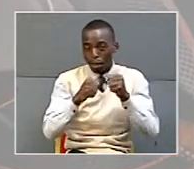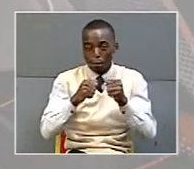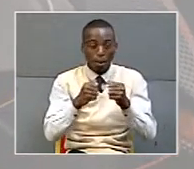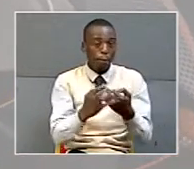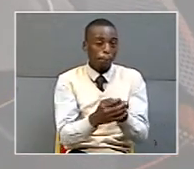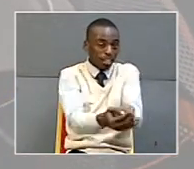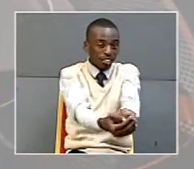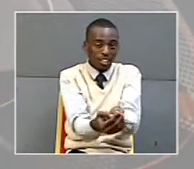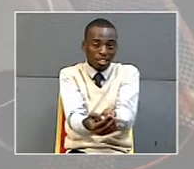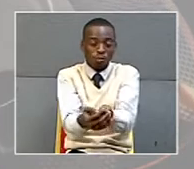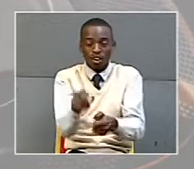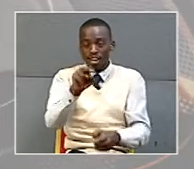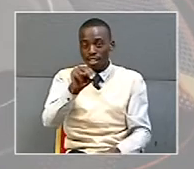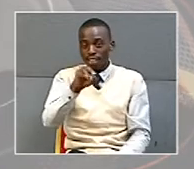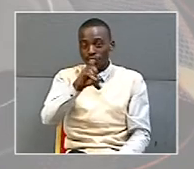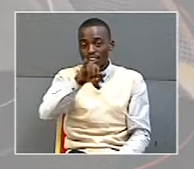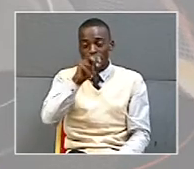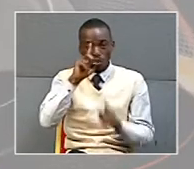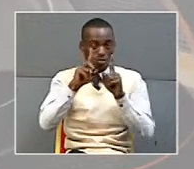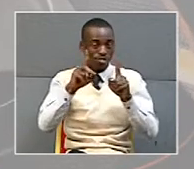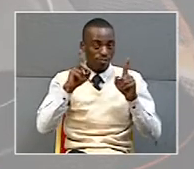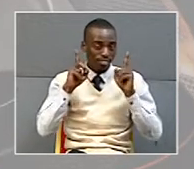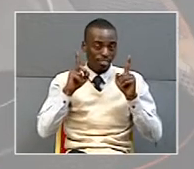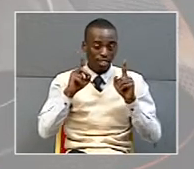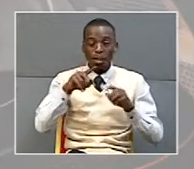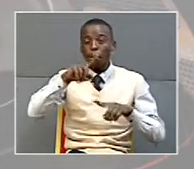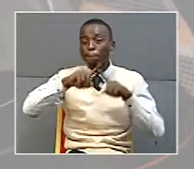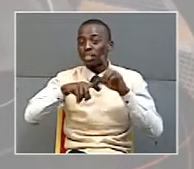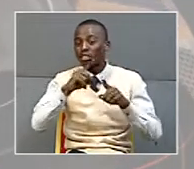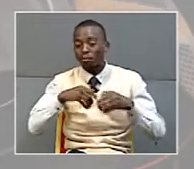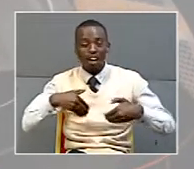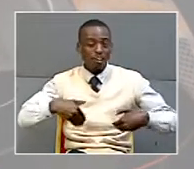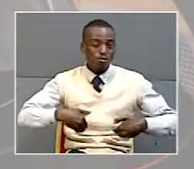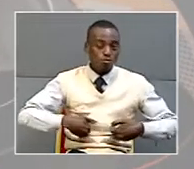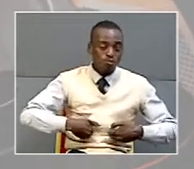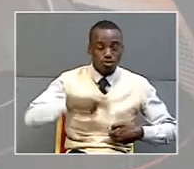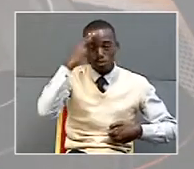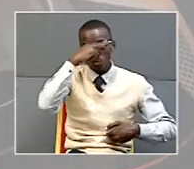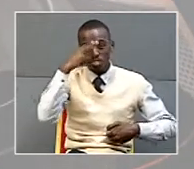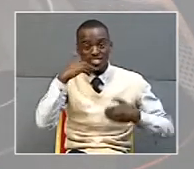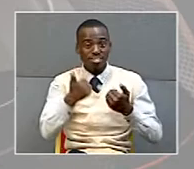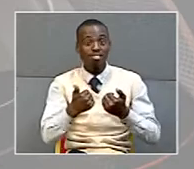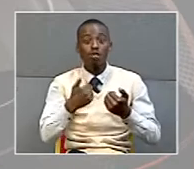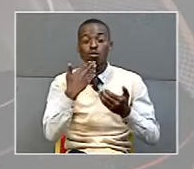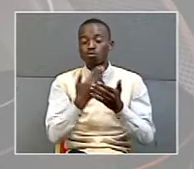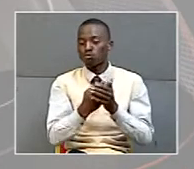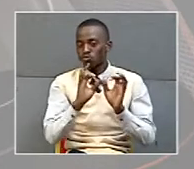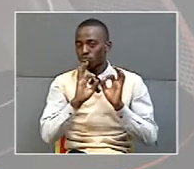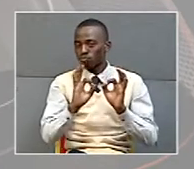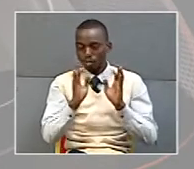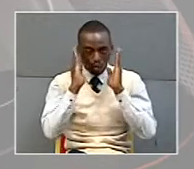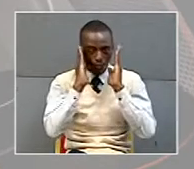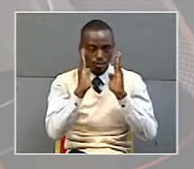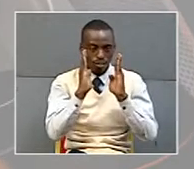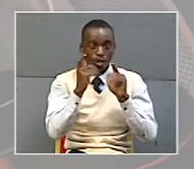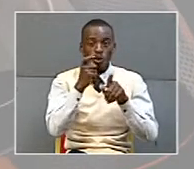handball at Ndeja University, Luweero. Although participants and fans are excited about the beach handball facility, most attention,